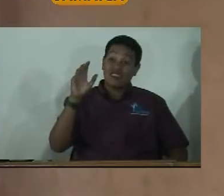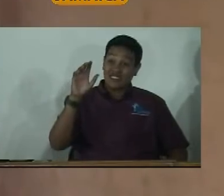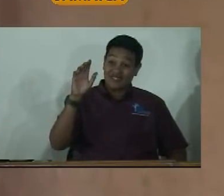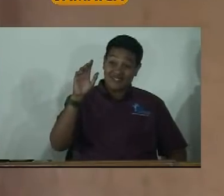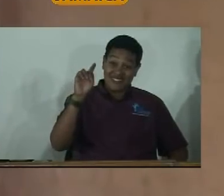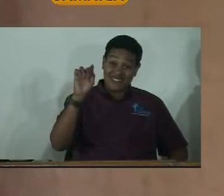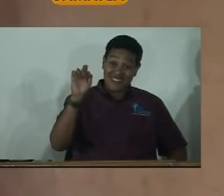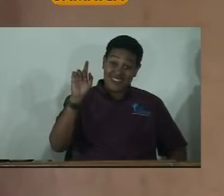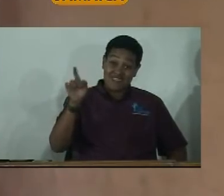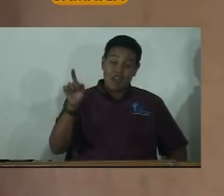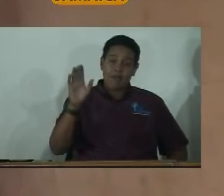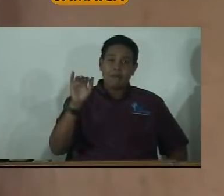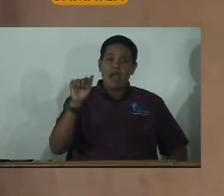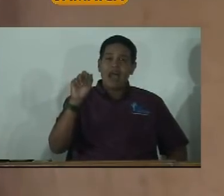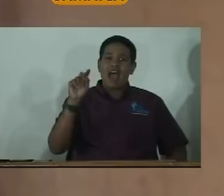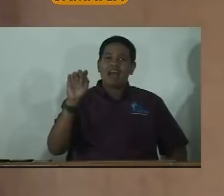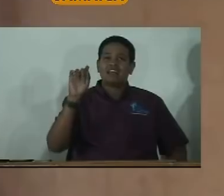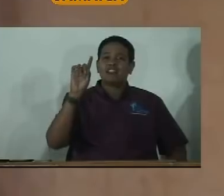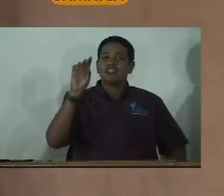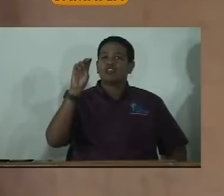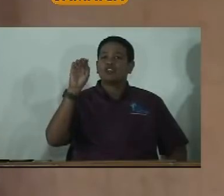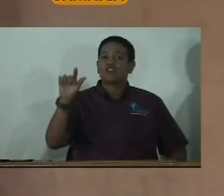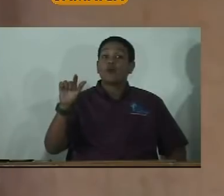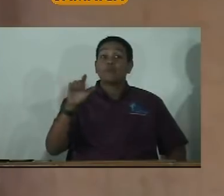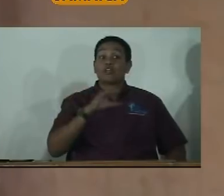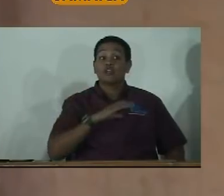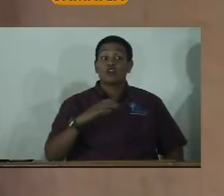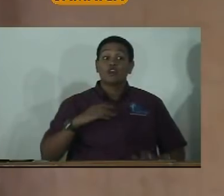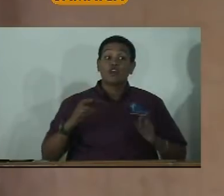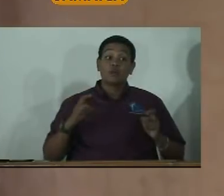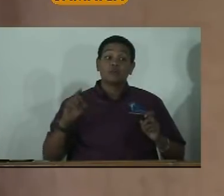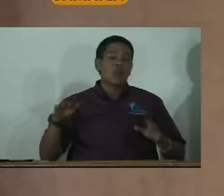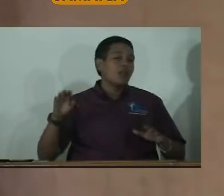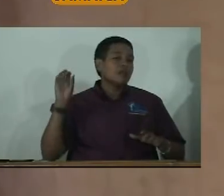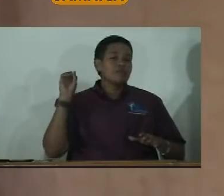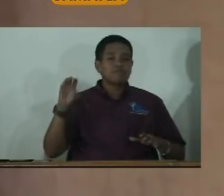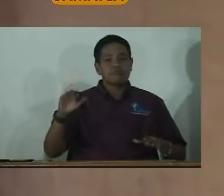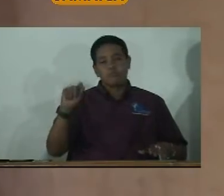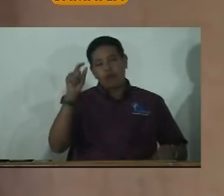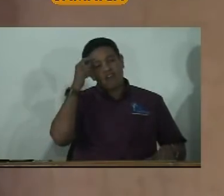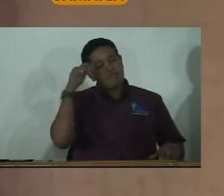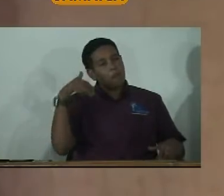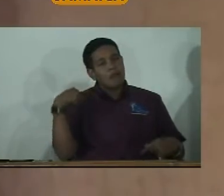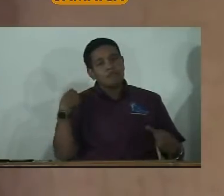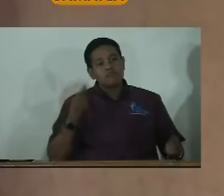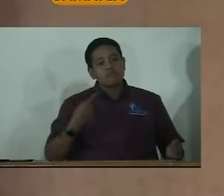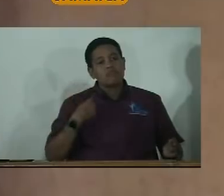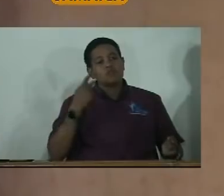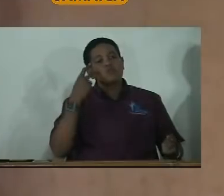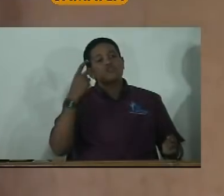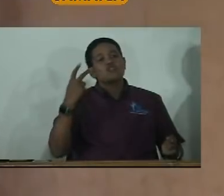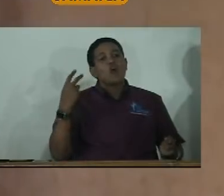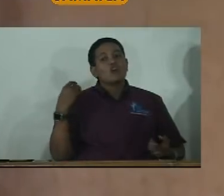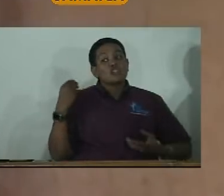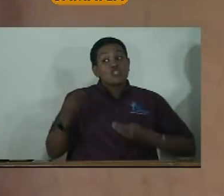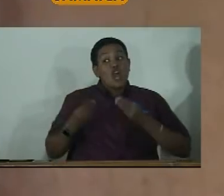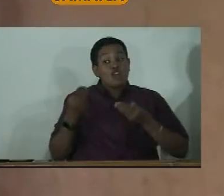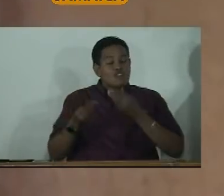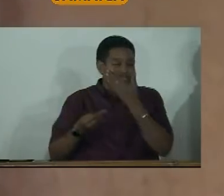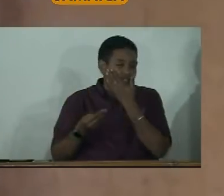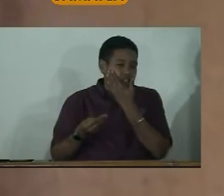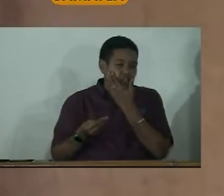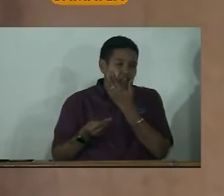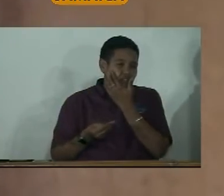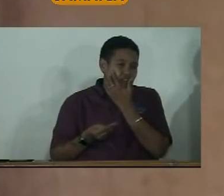Anti-Dumping Commission, it was never imposed by the government. And we saw generations of